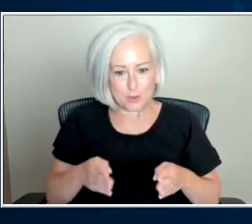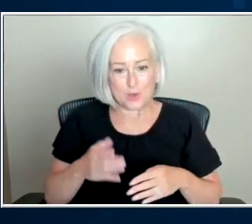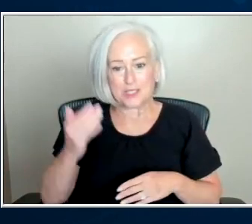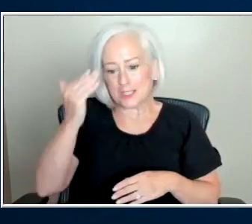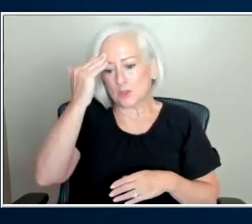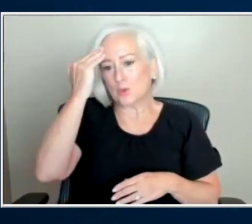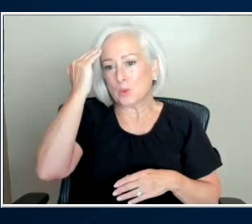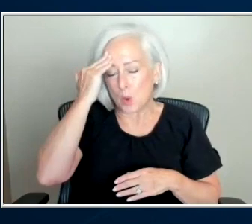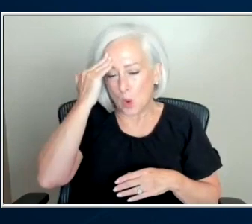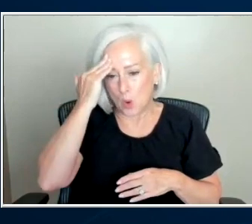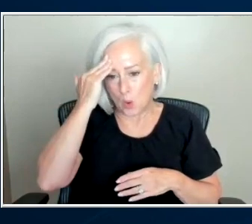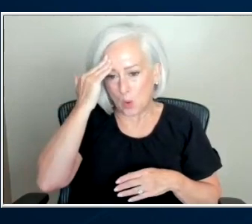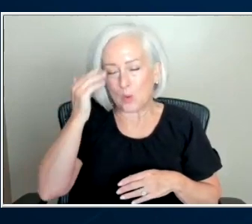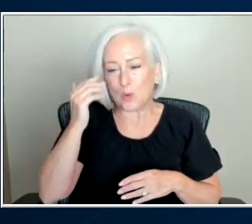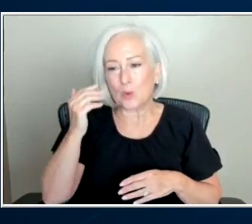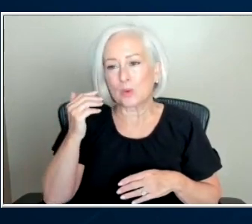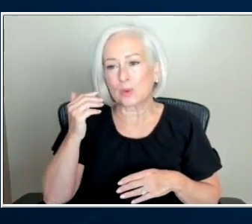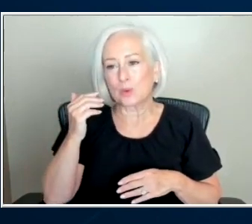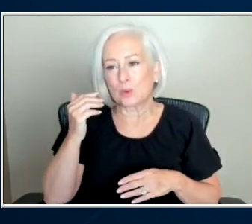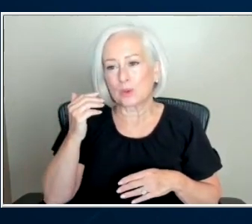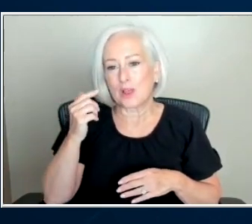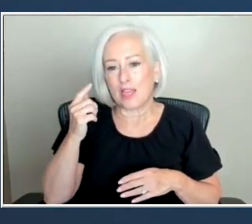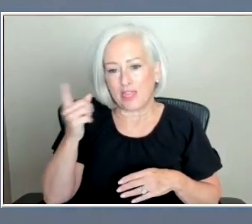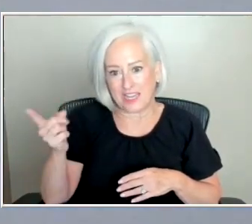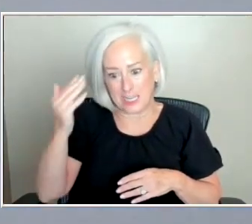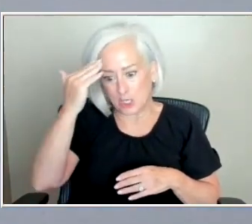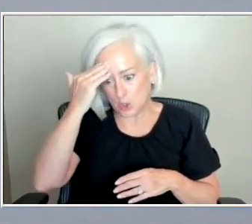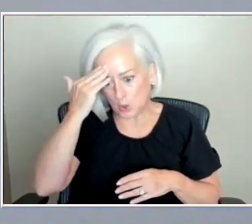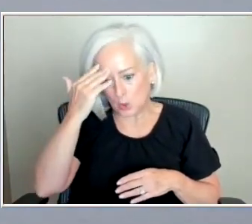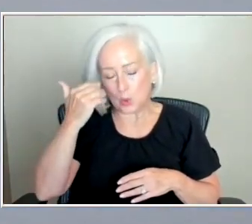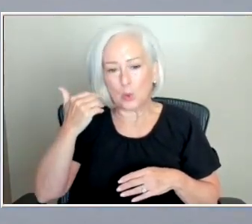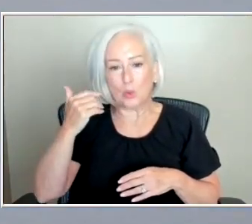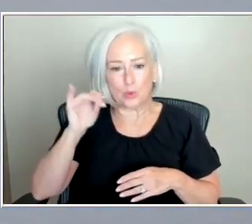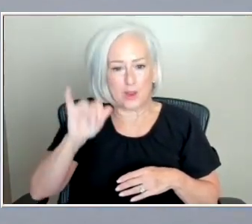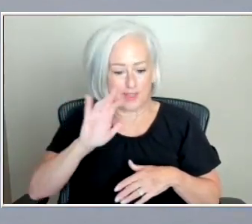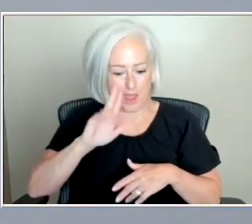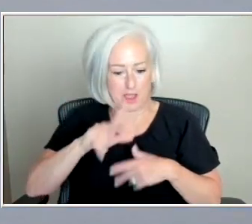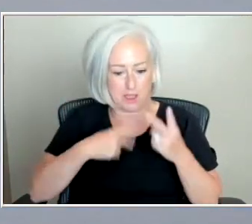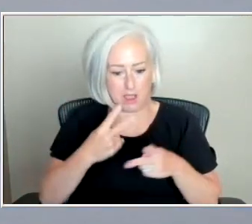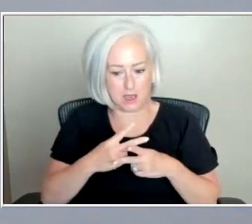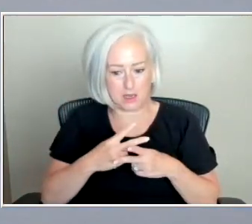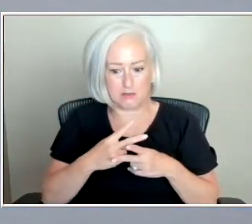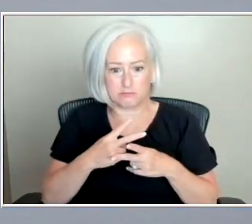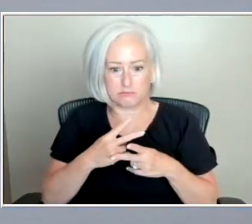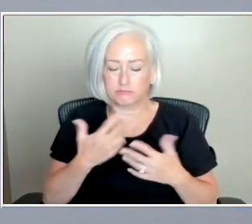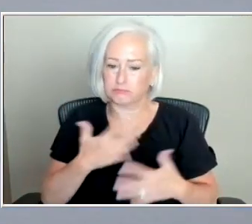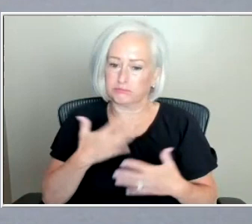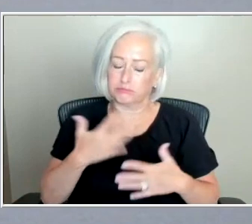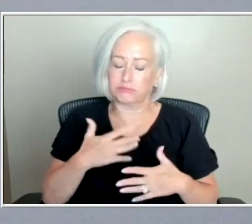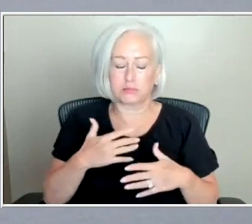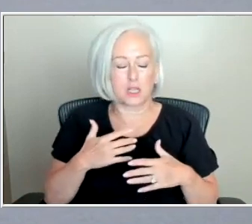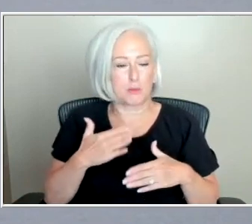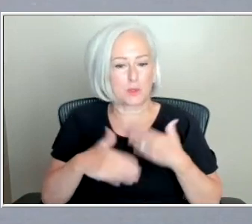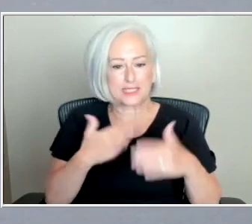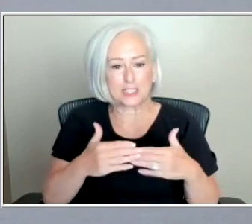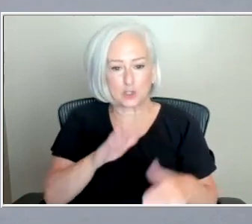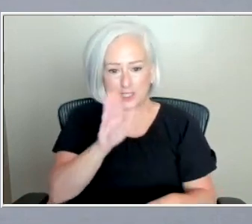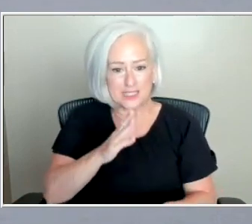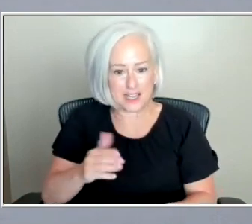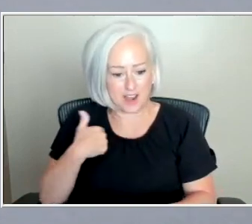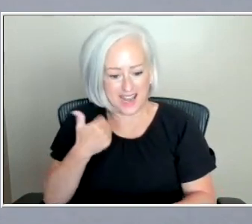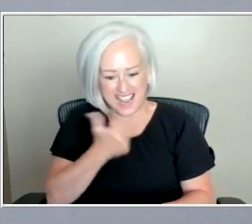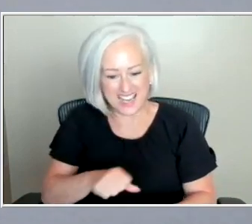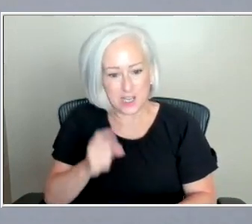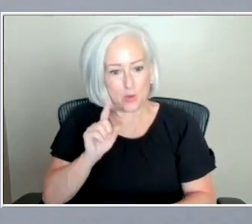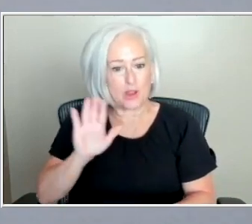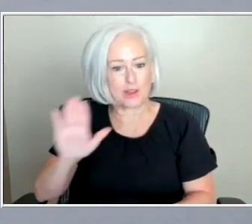that's been that's had a major procedure like this. And he's never had anyone in his life have a big surgery or